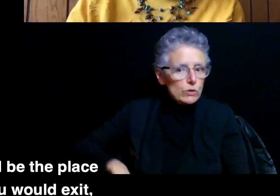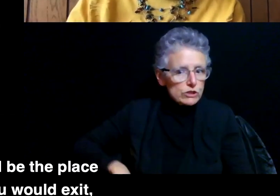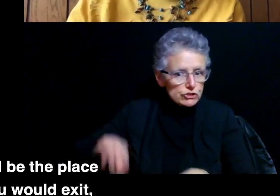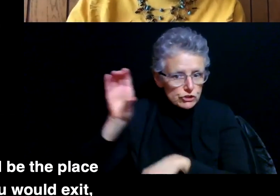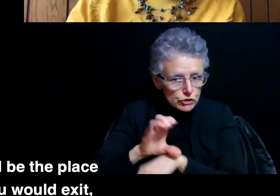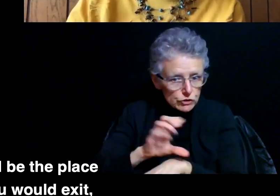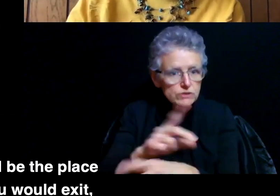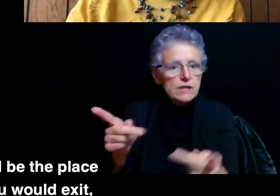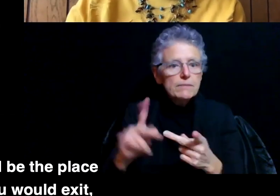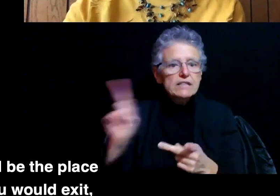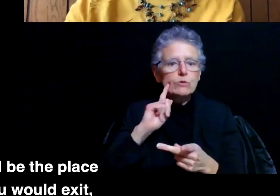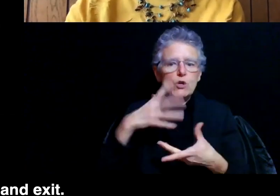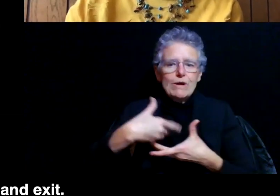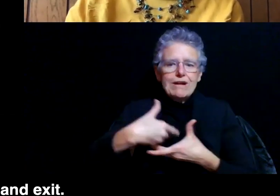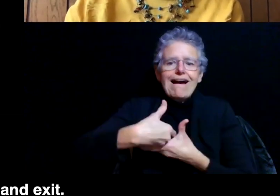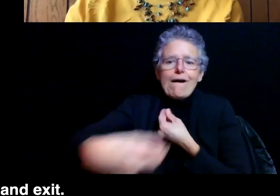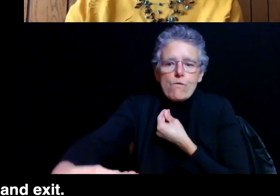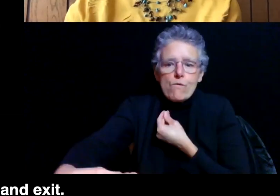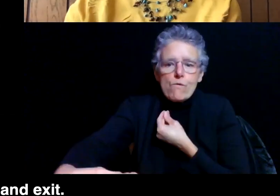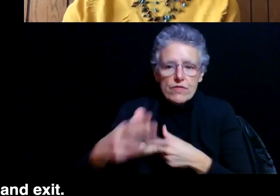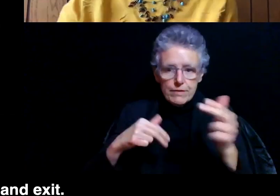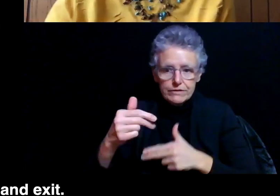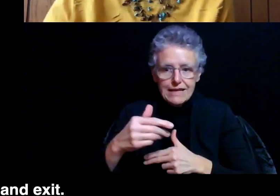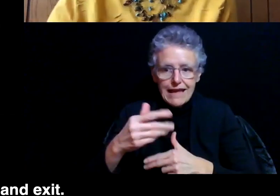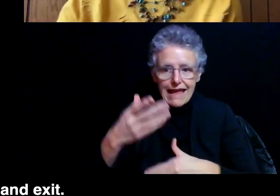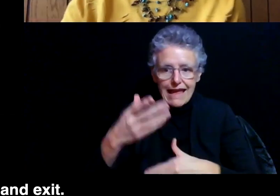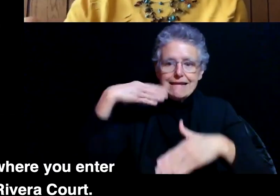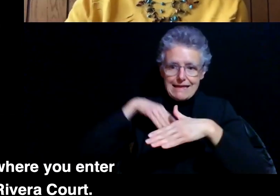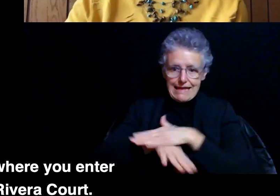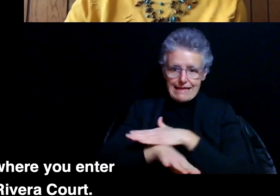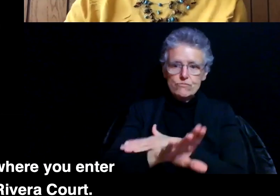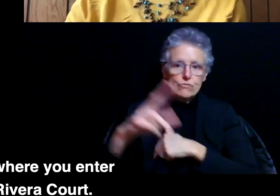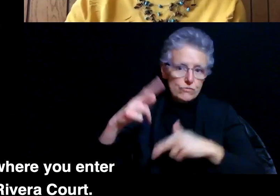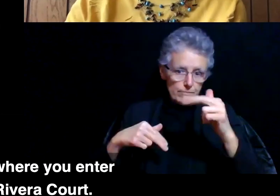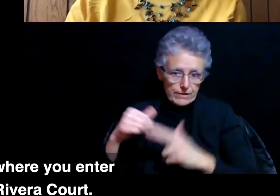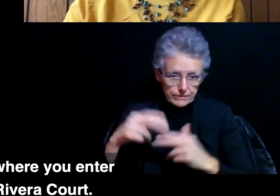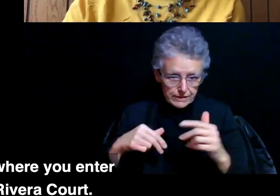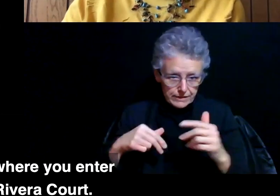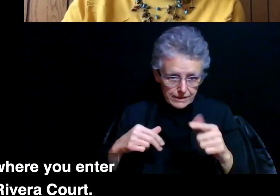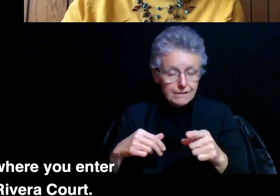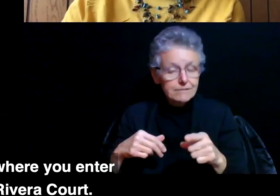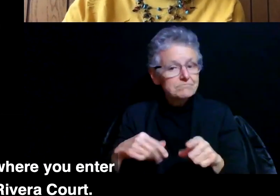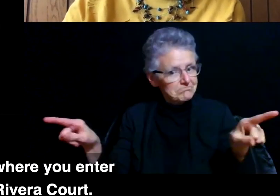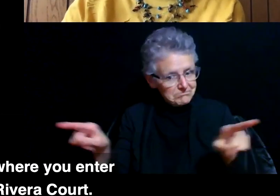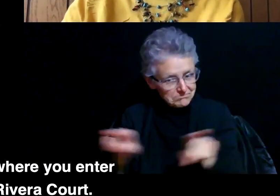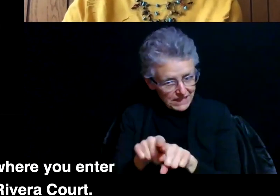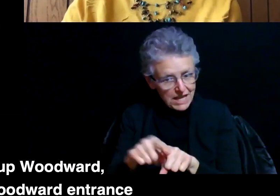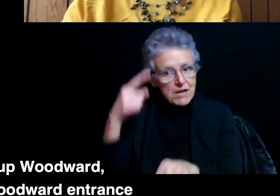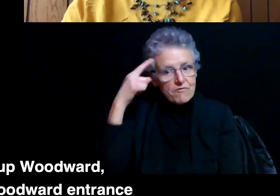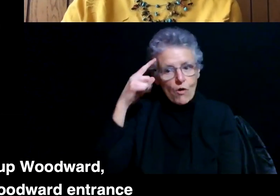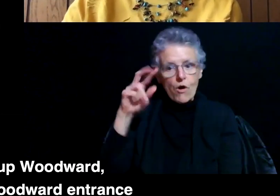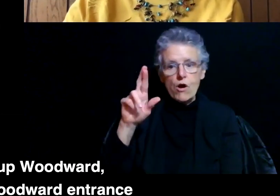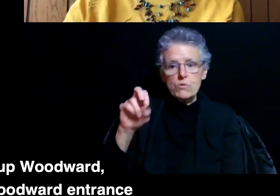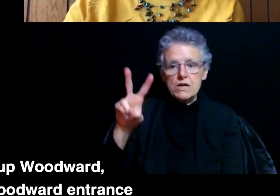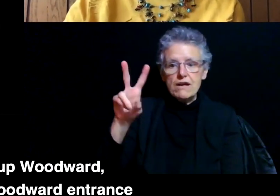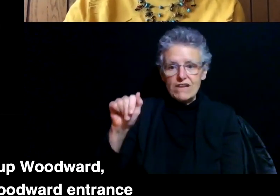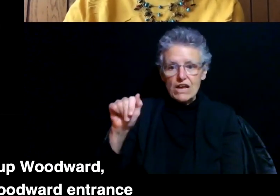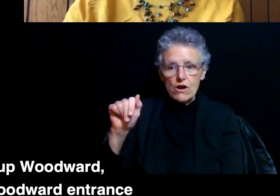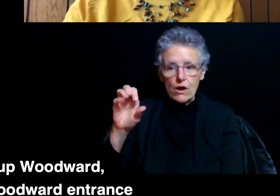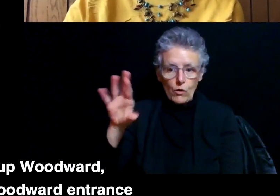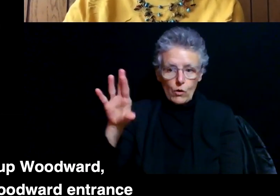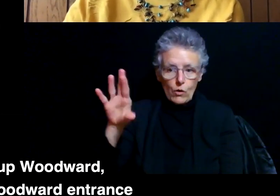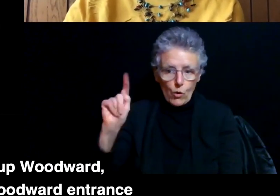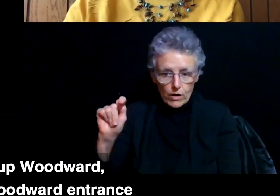place where you would enter and exit. And this is where you enter and exit Rivera Court. You come up